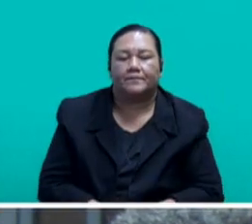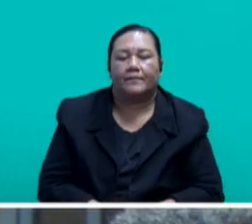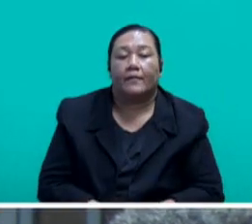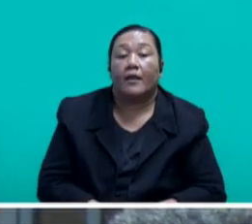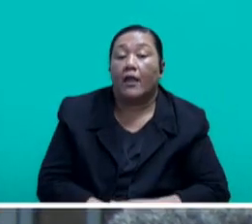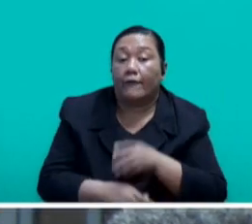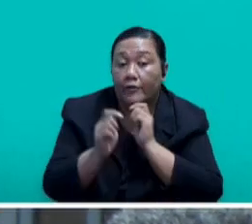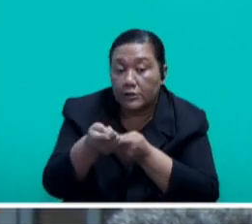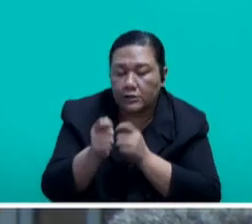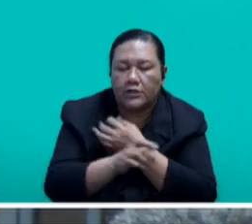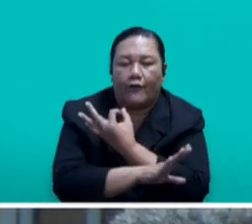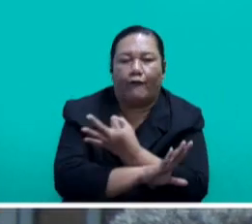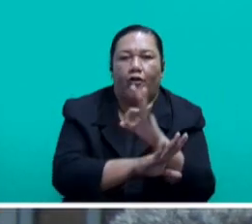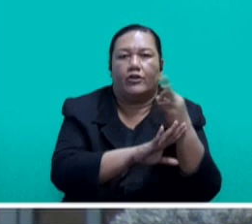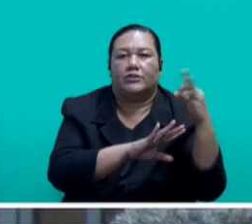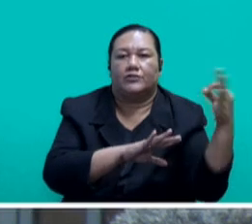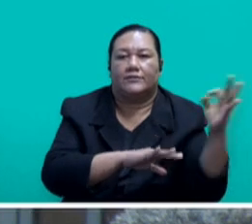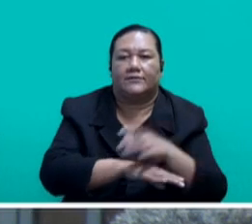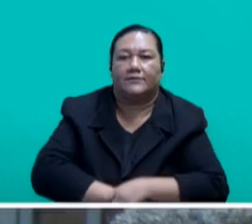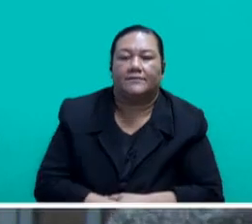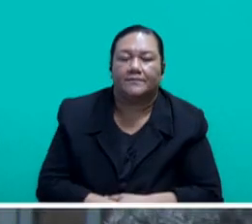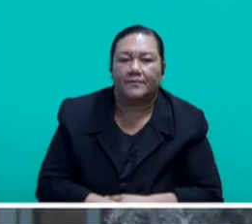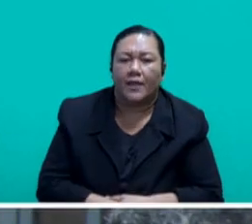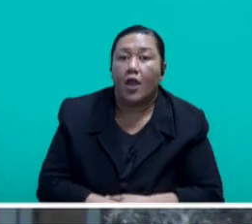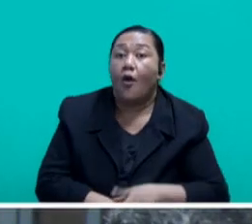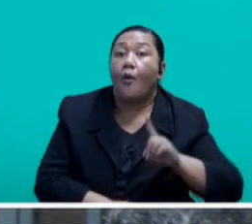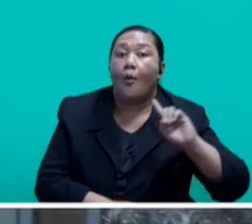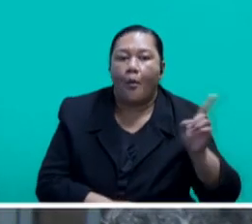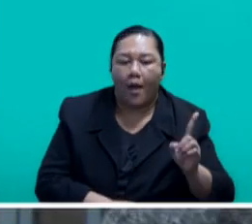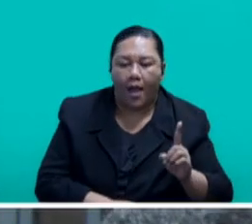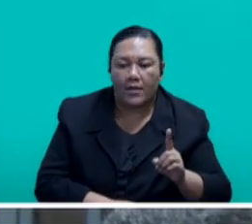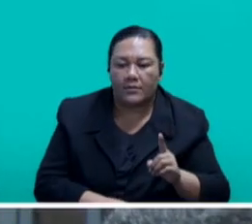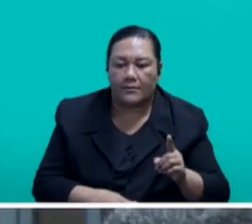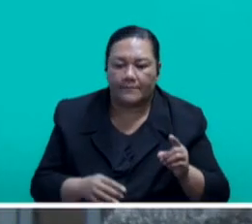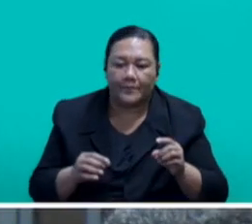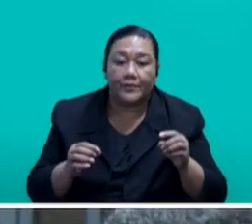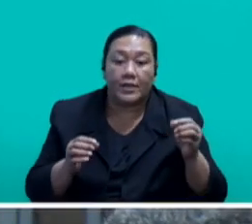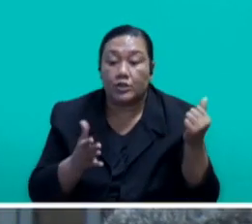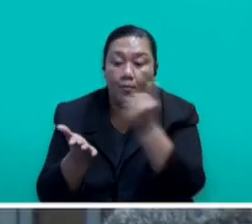Fisheries and Forestry in complementing each other's programs